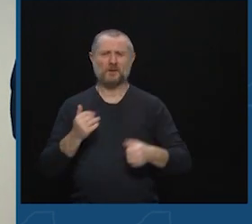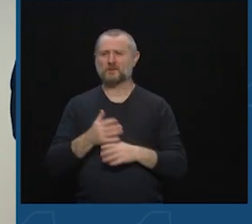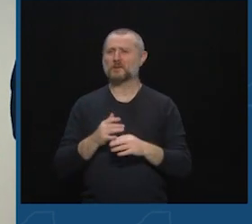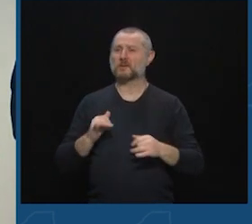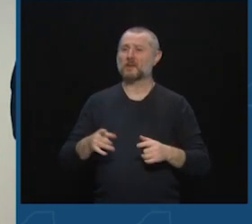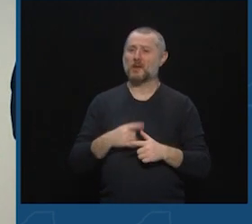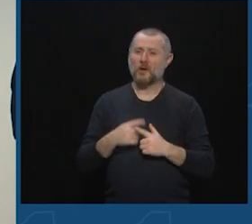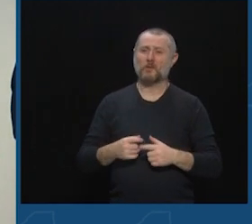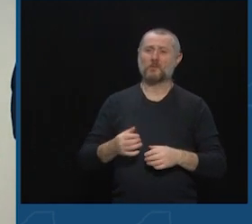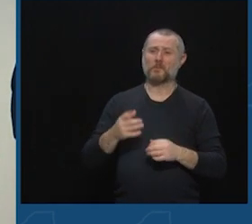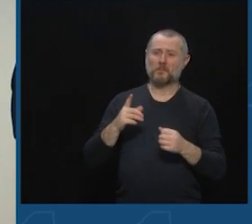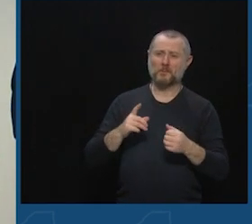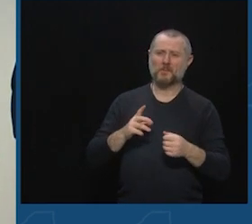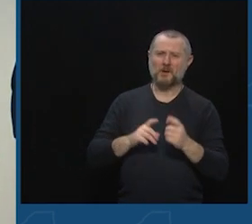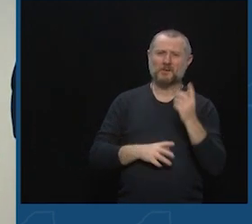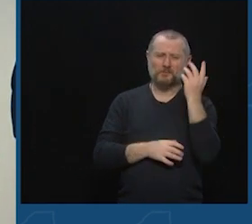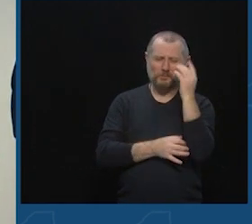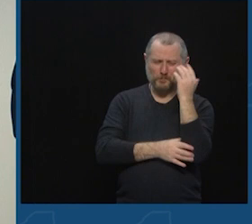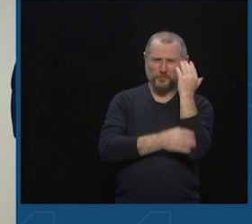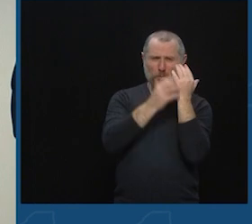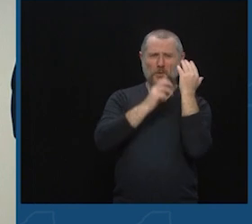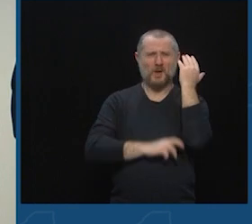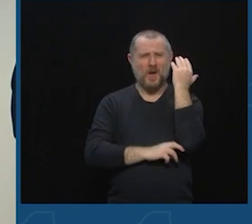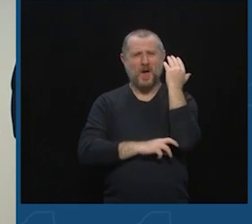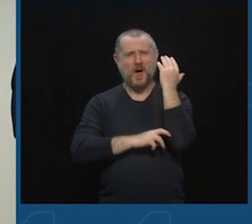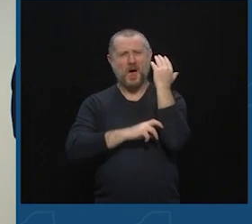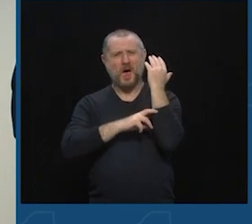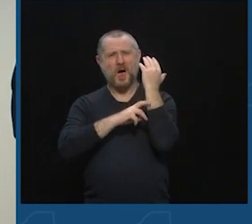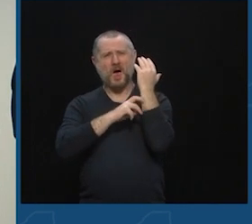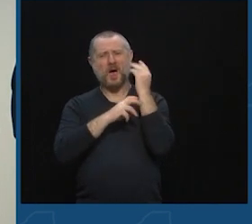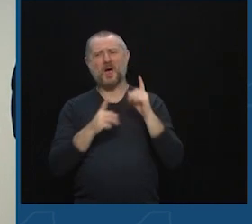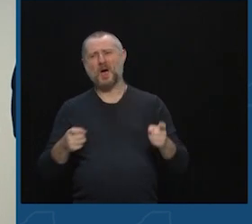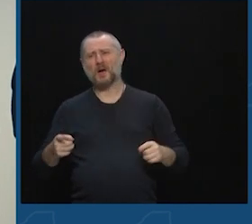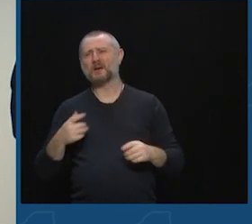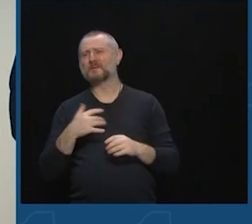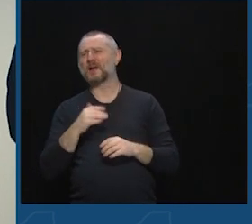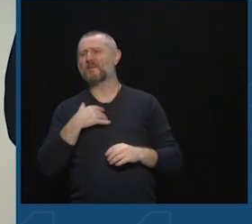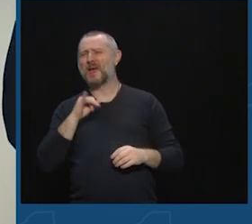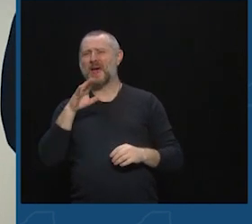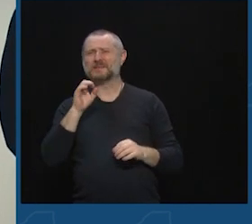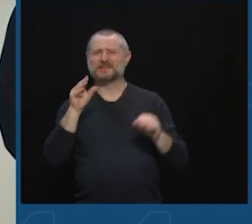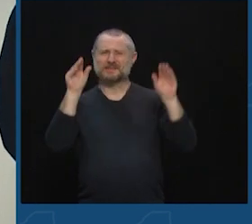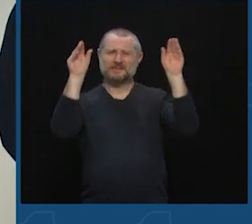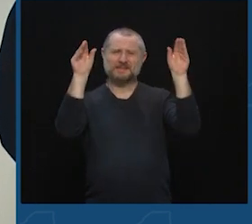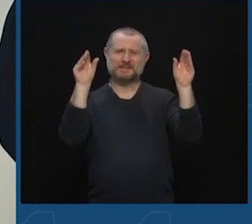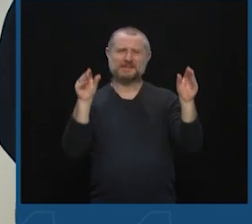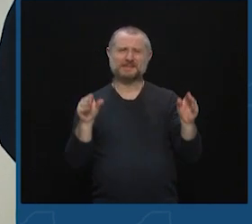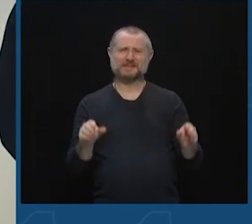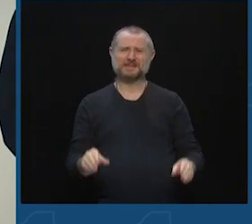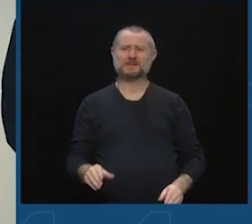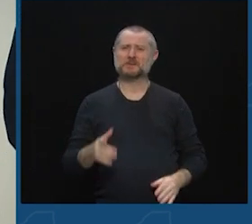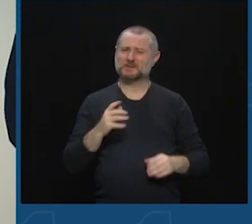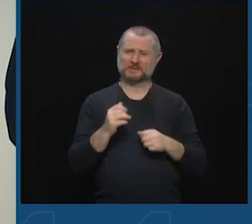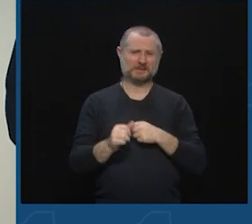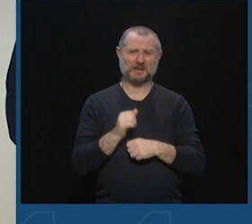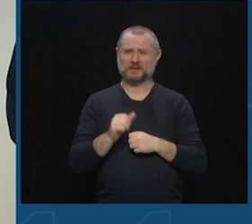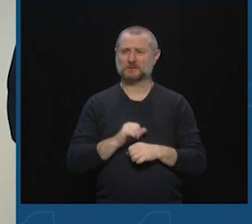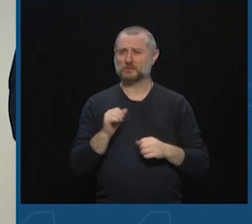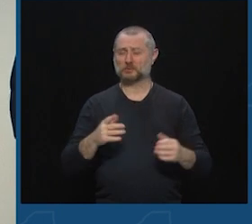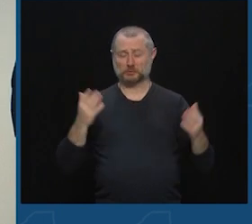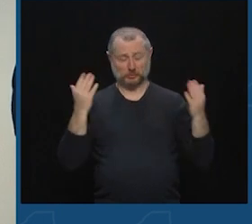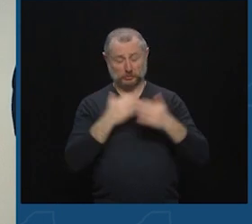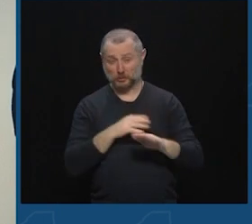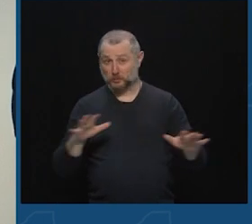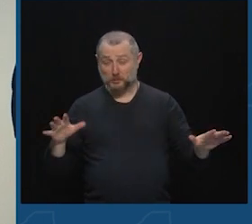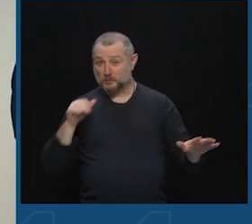into the sky. They're icy, dangerous, in darkness, with electricity all around them. These